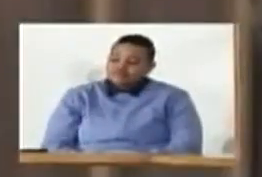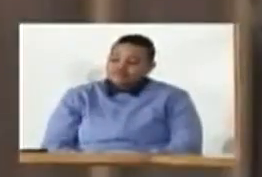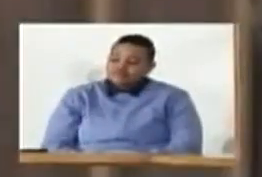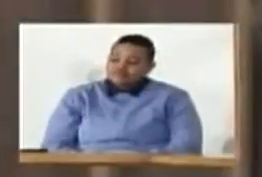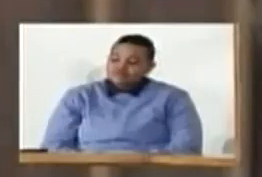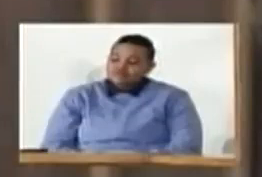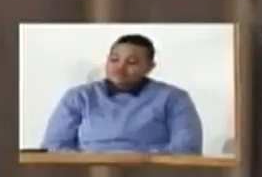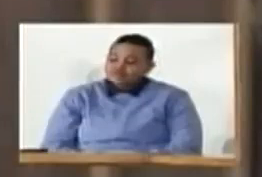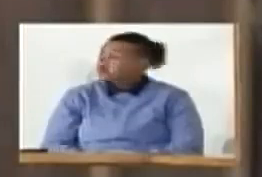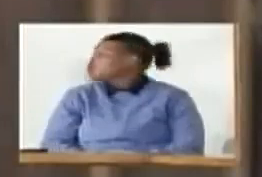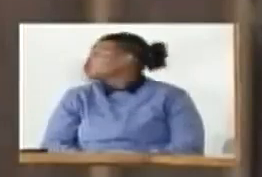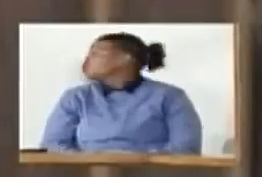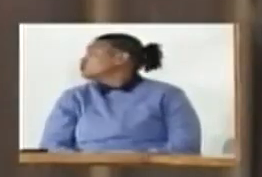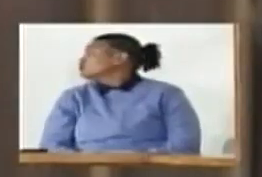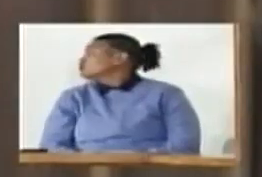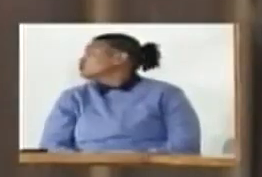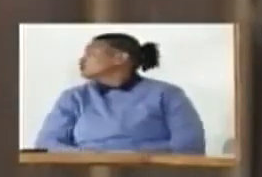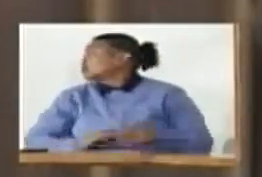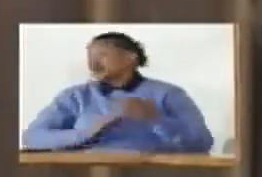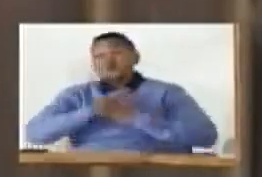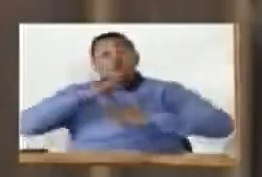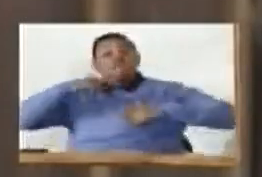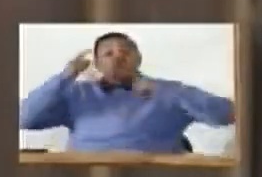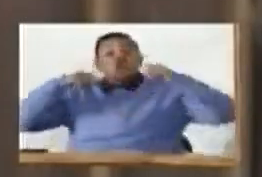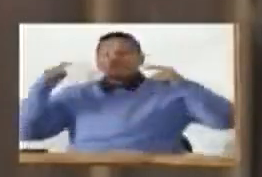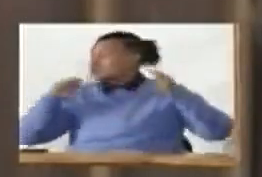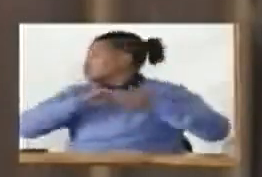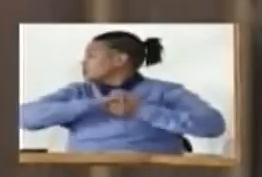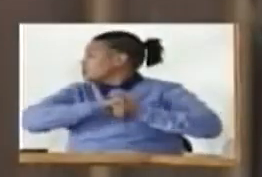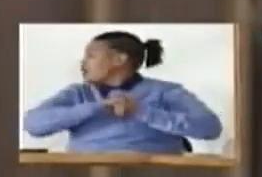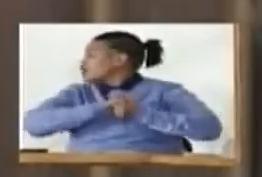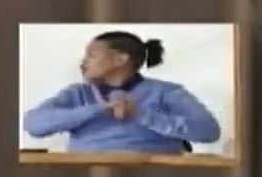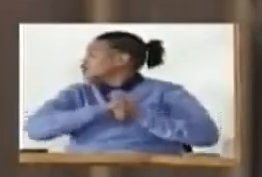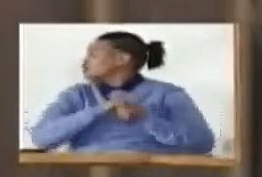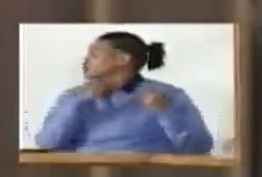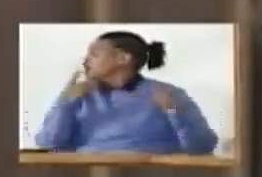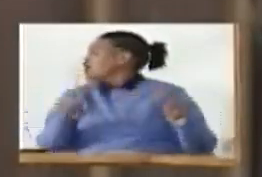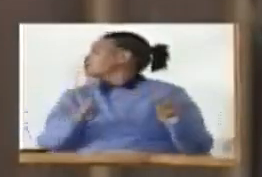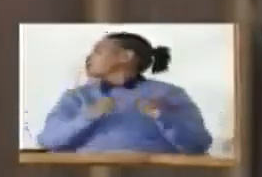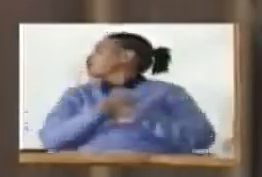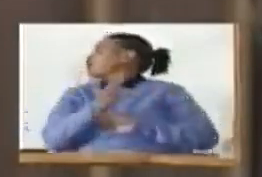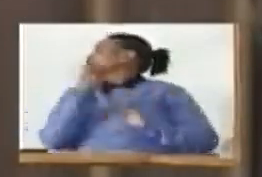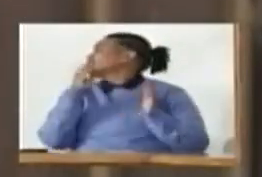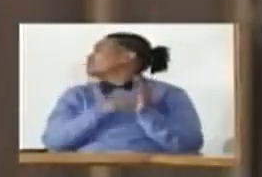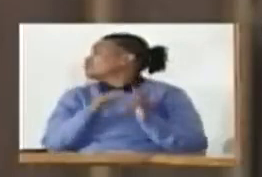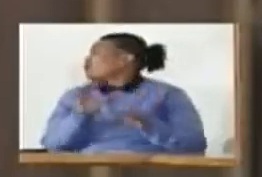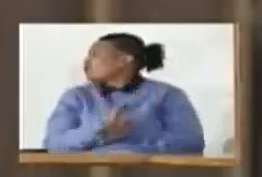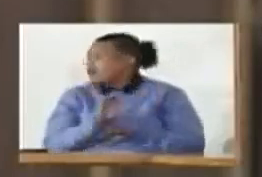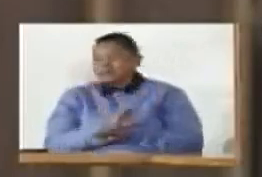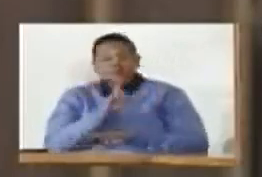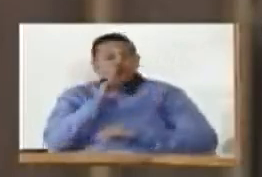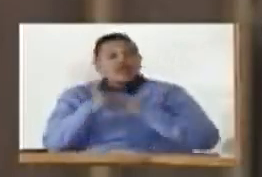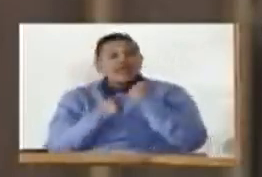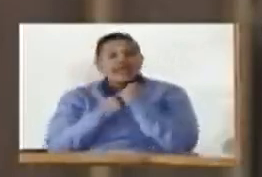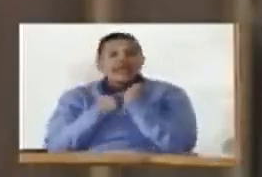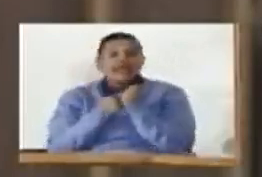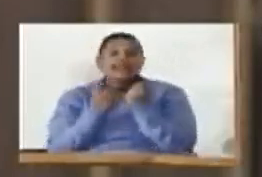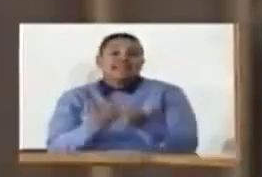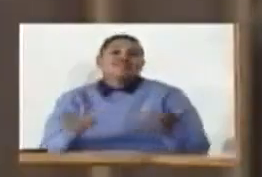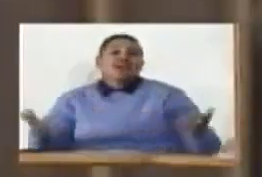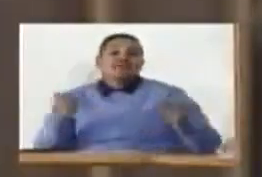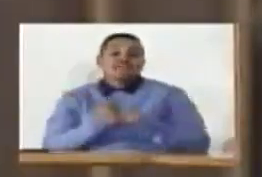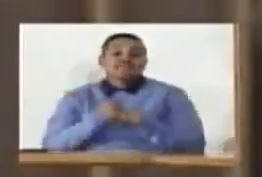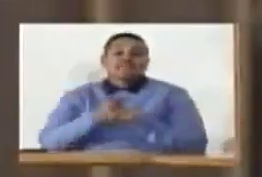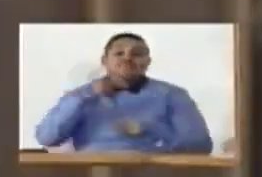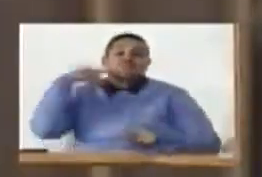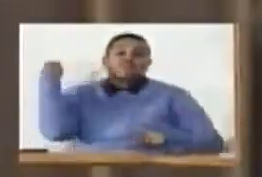Through various partnerships and initiatives, over 6,000 computers and aided devices are being